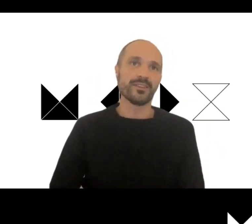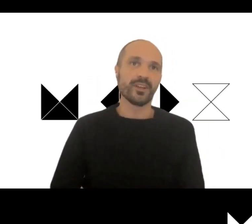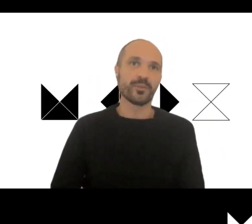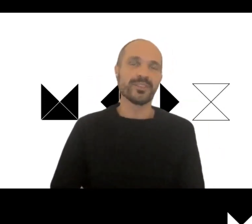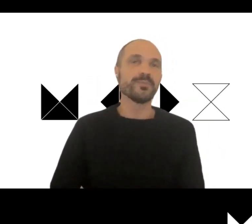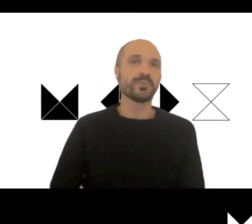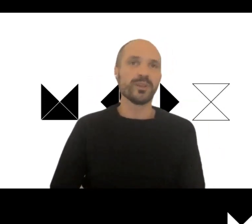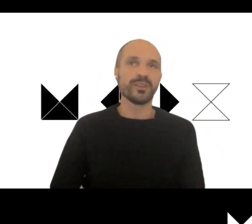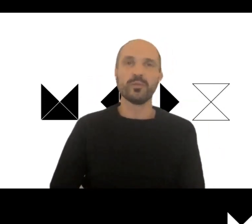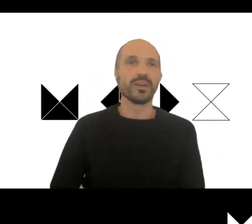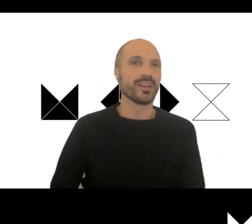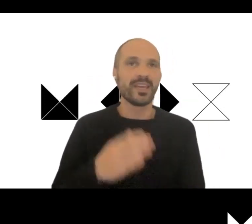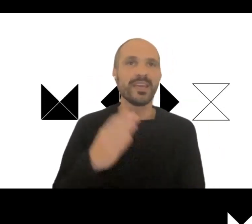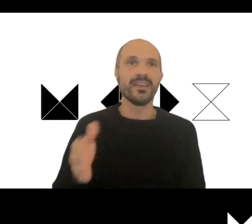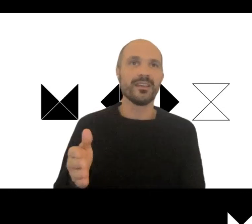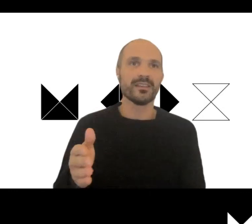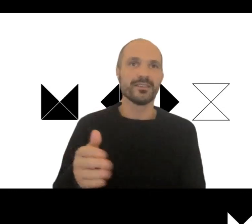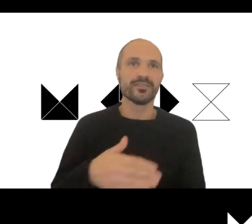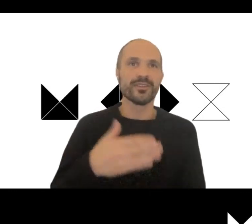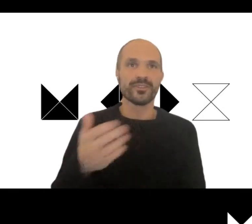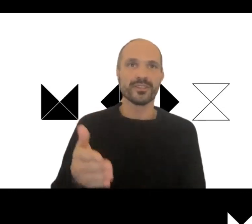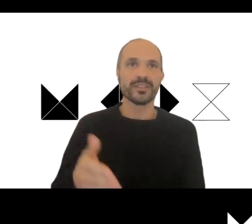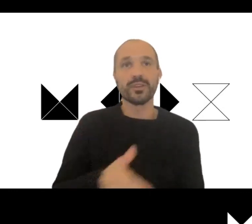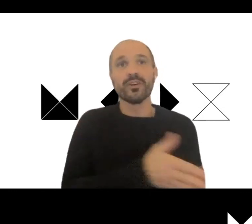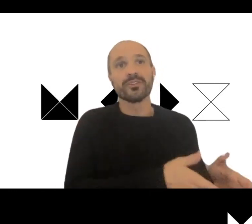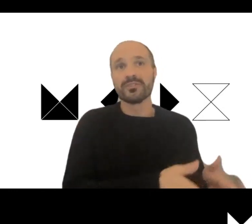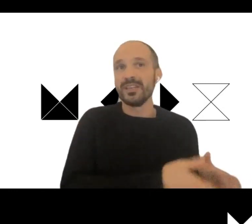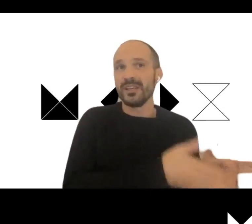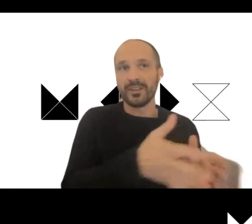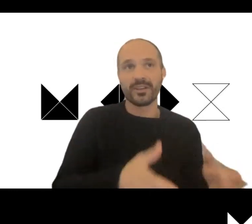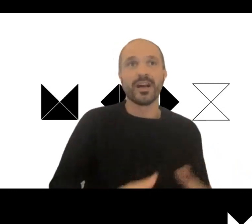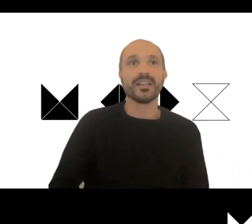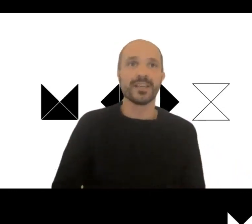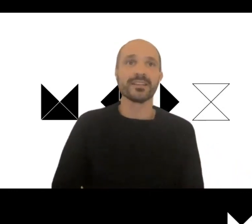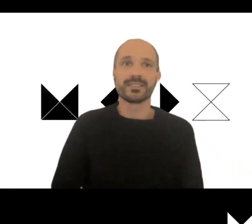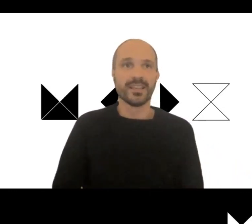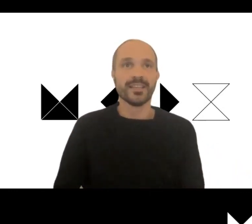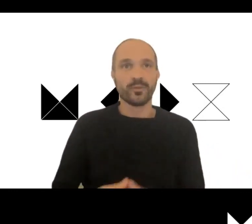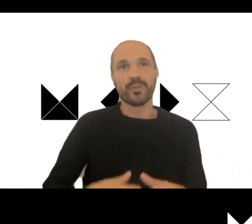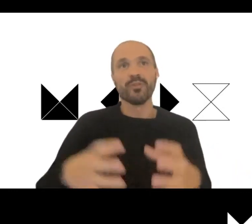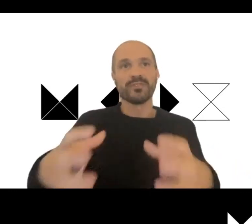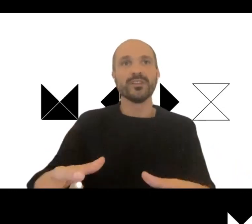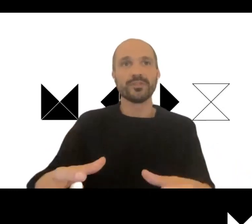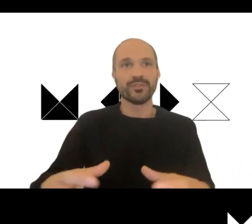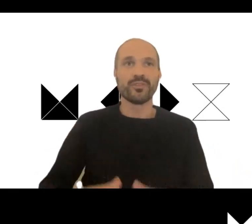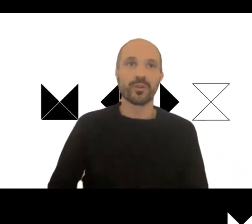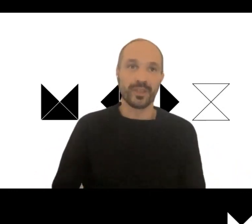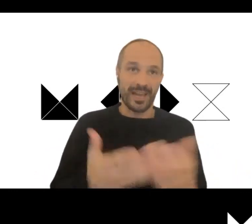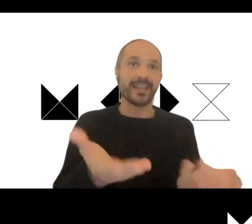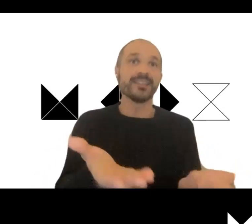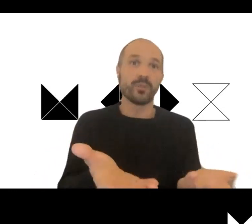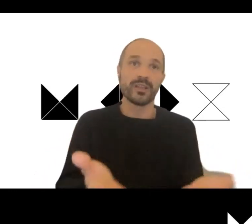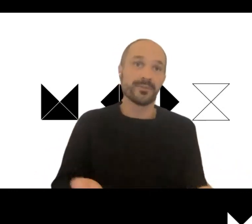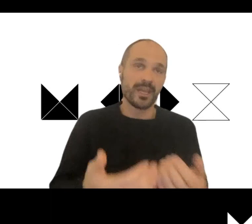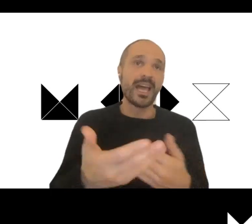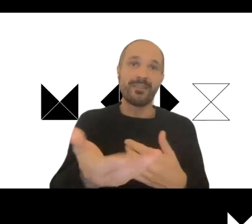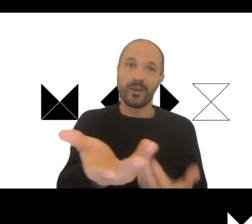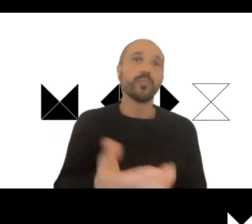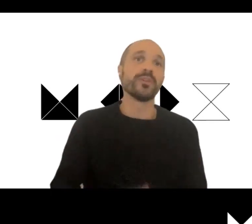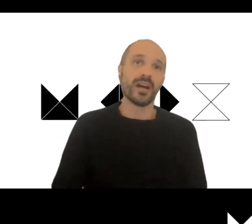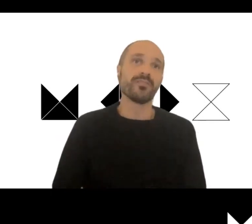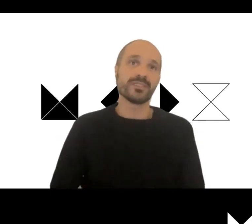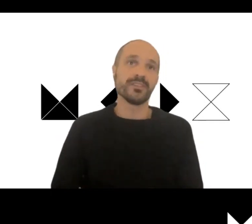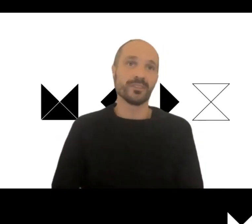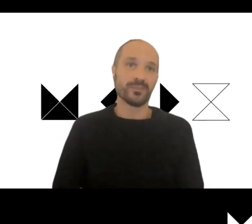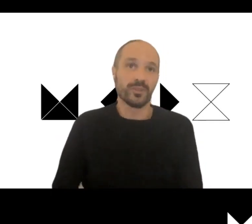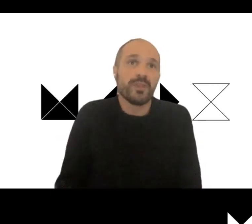as a developer seems to be one of the key differences that we've also seen in other contexts that really moves the industry forward. That, as well as having an